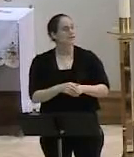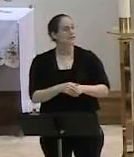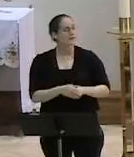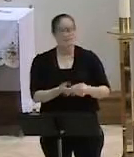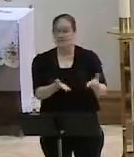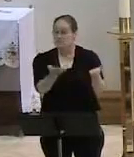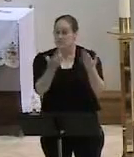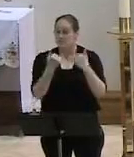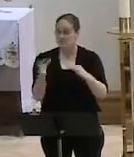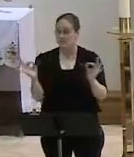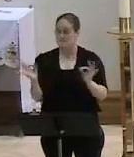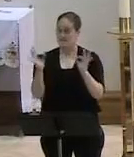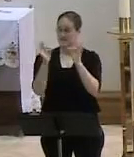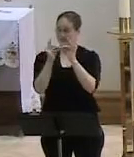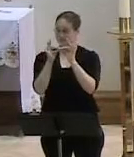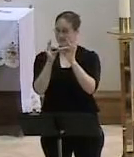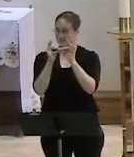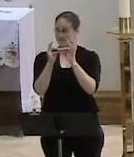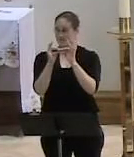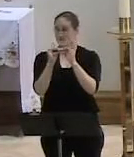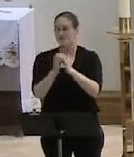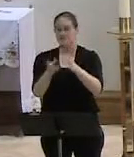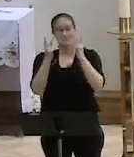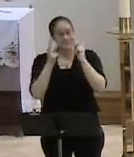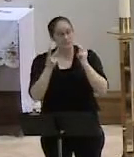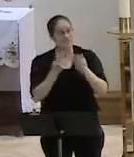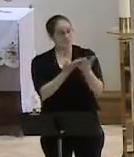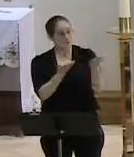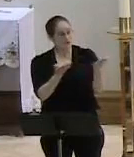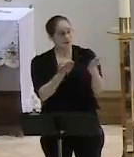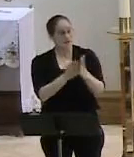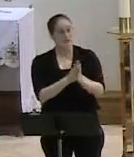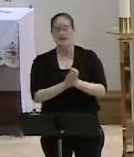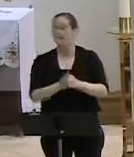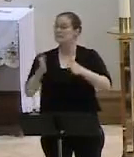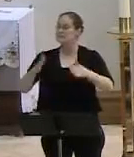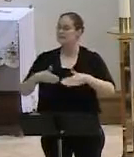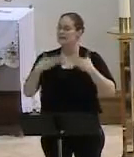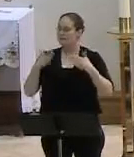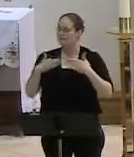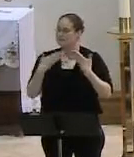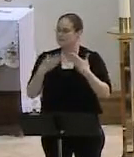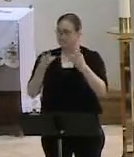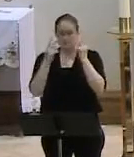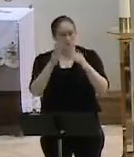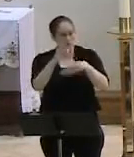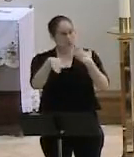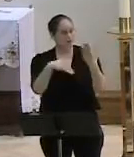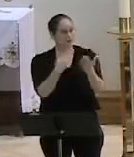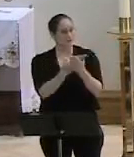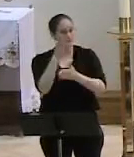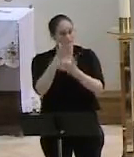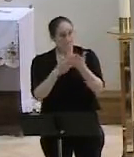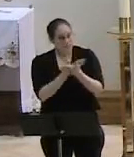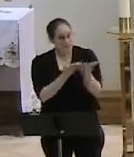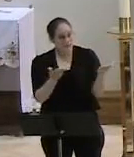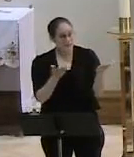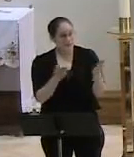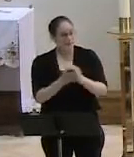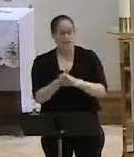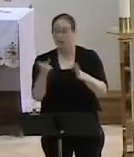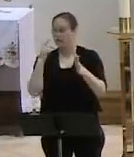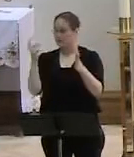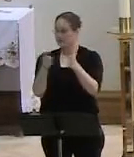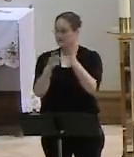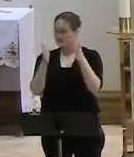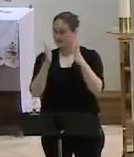to Mass, and I'm very proud of you. I see you, and that brings great joy to me. Some of you are great